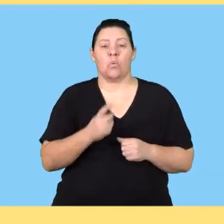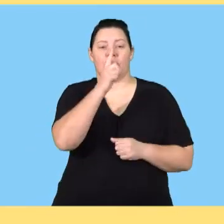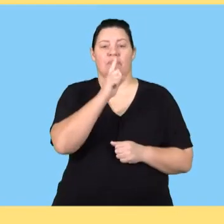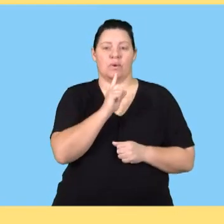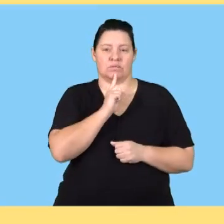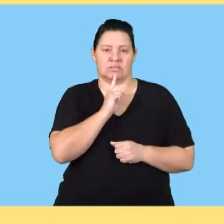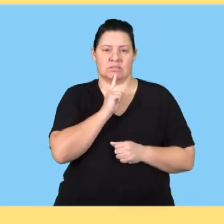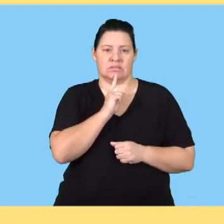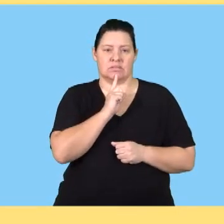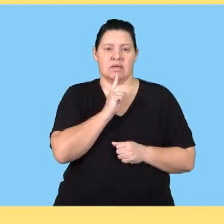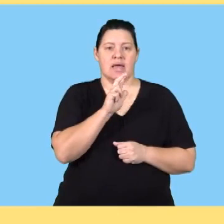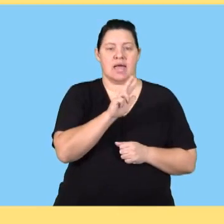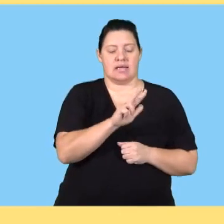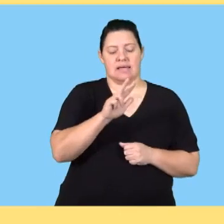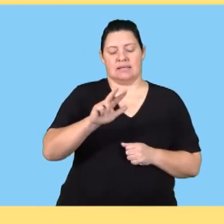is